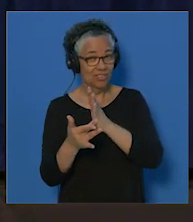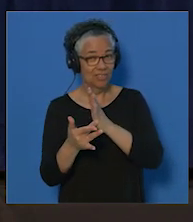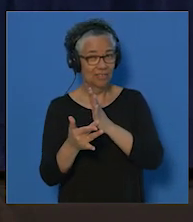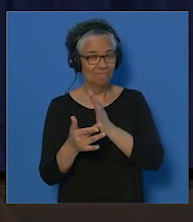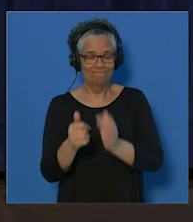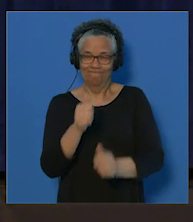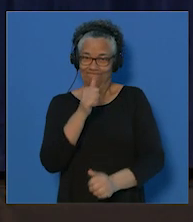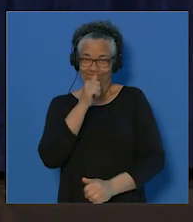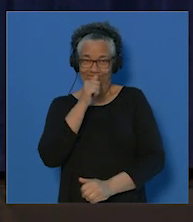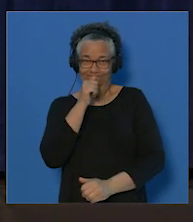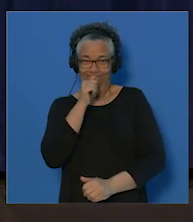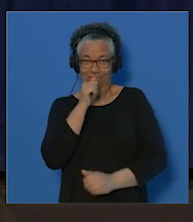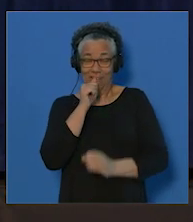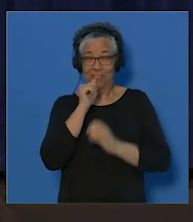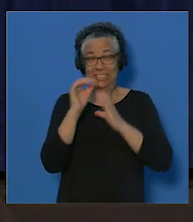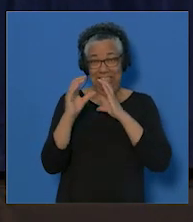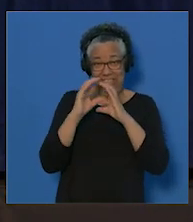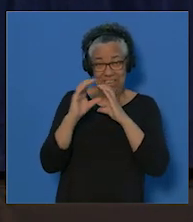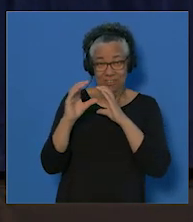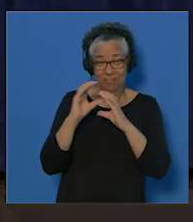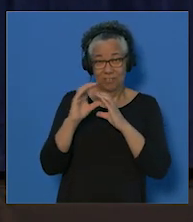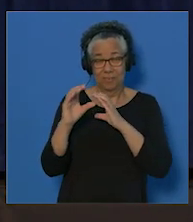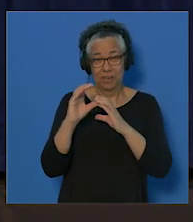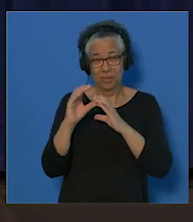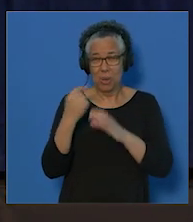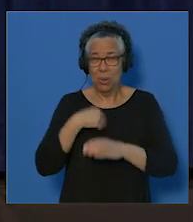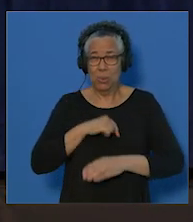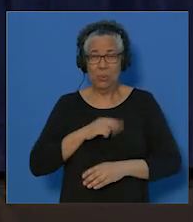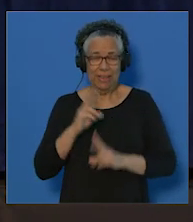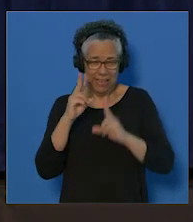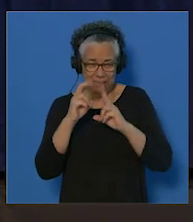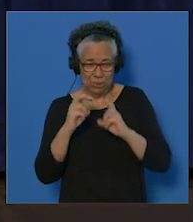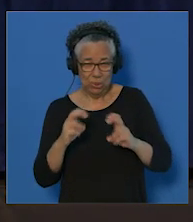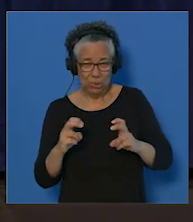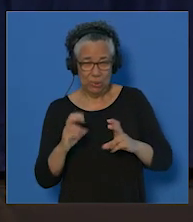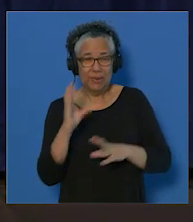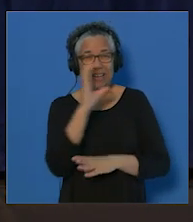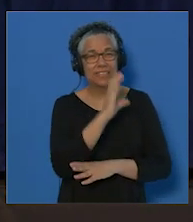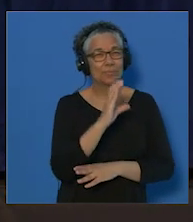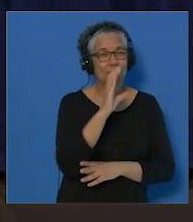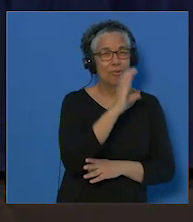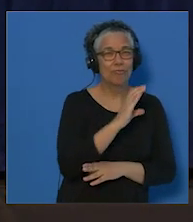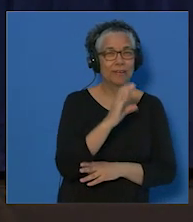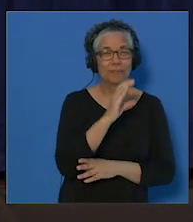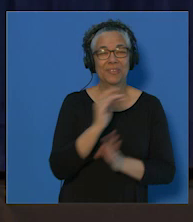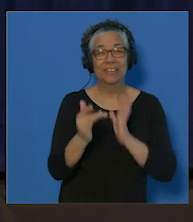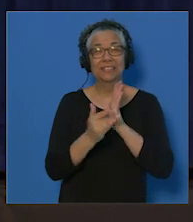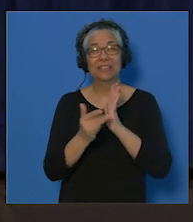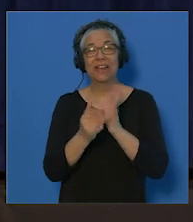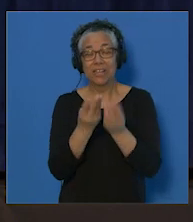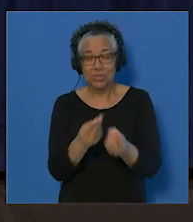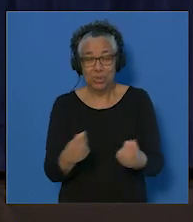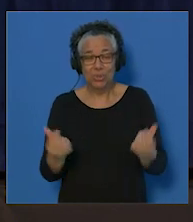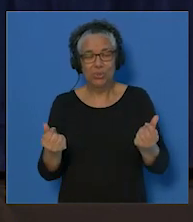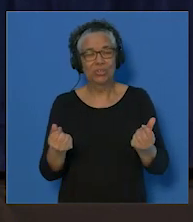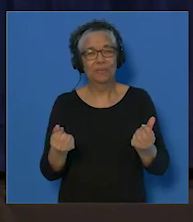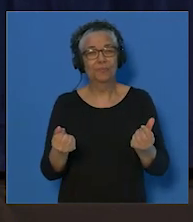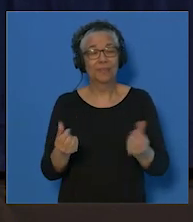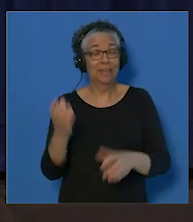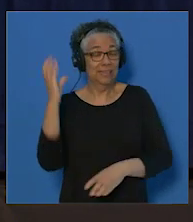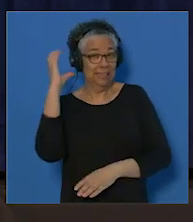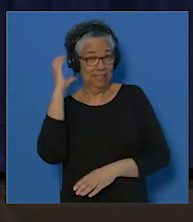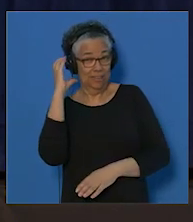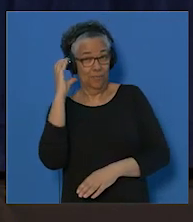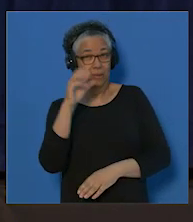anonymous interactions that we are exploring potential community technology solutions to address, where cell phone-based apps can